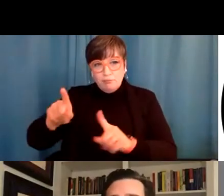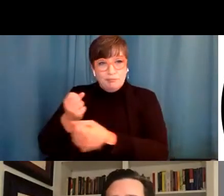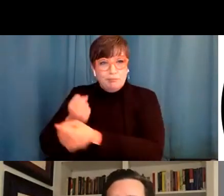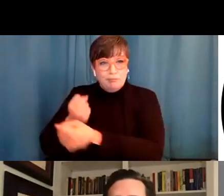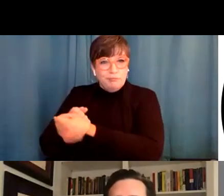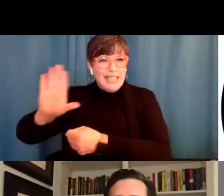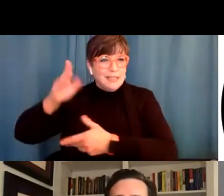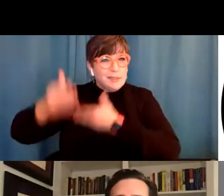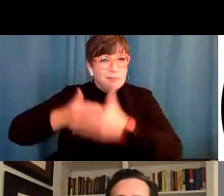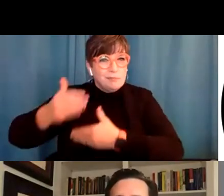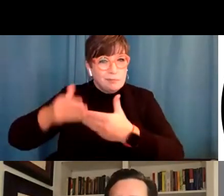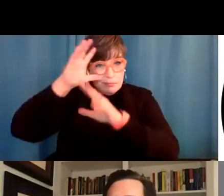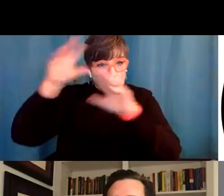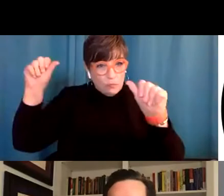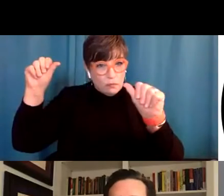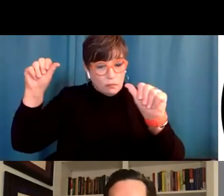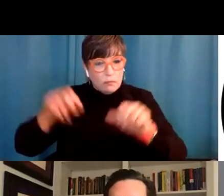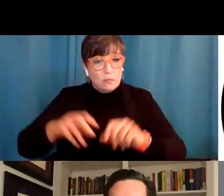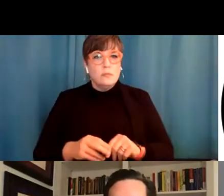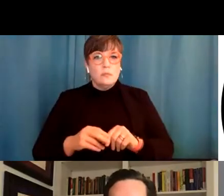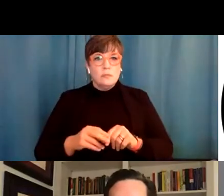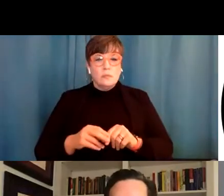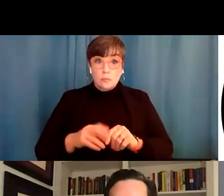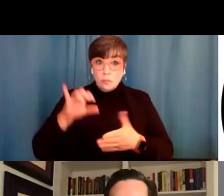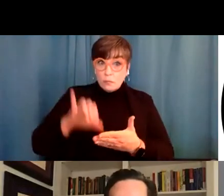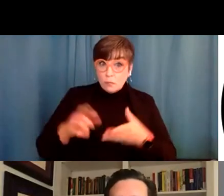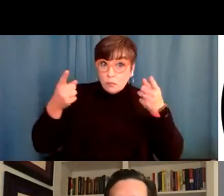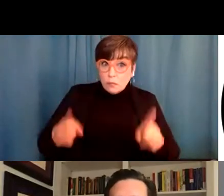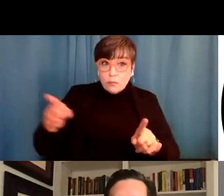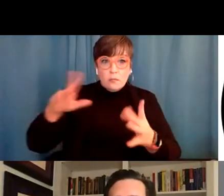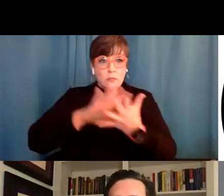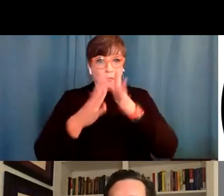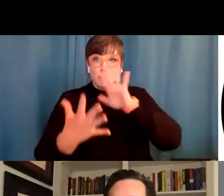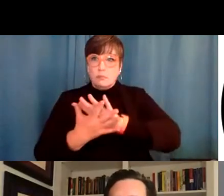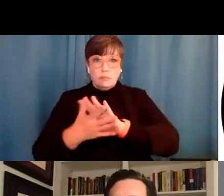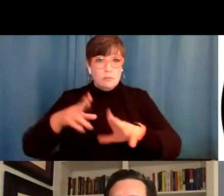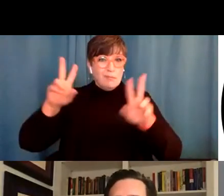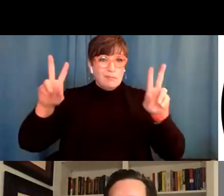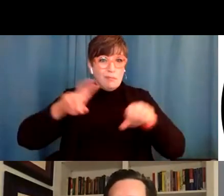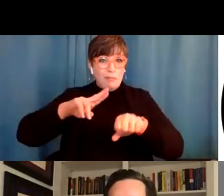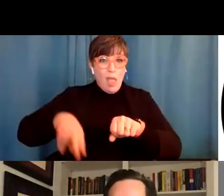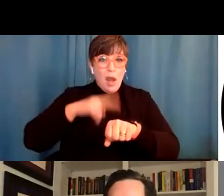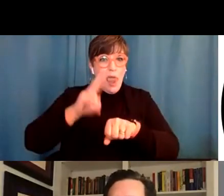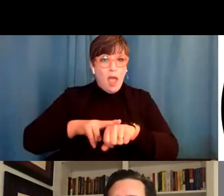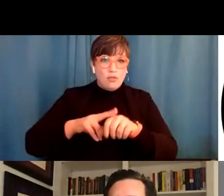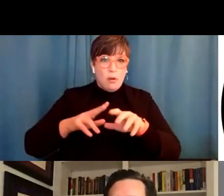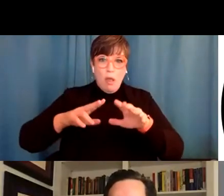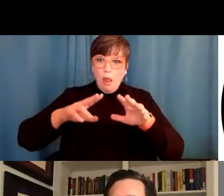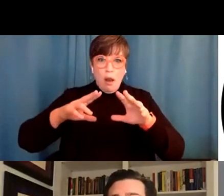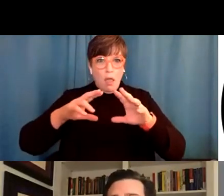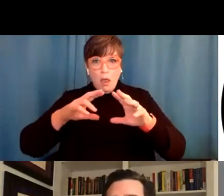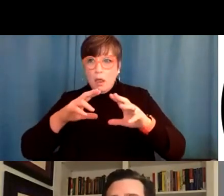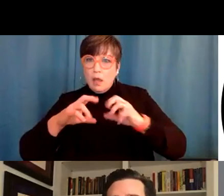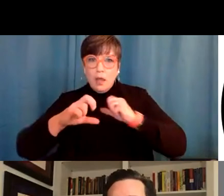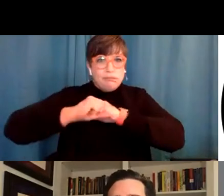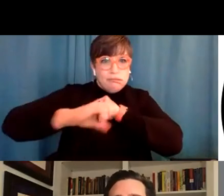so doing, he sort of became the national cheerleader for these views and